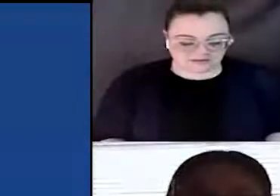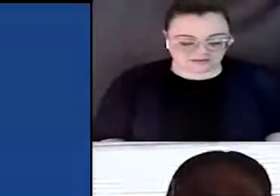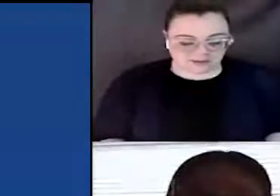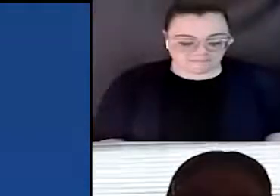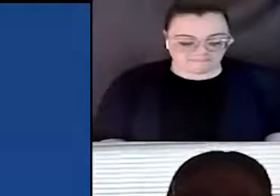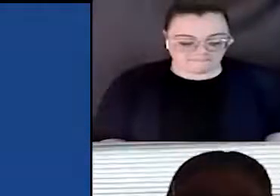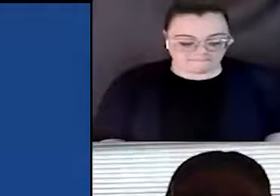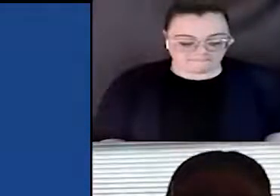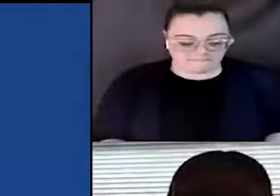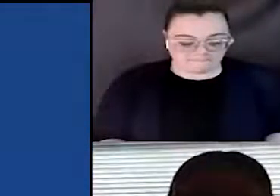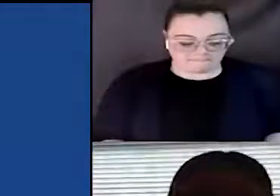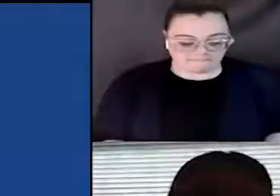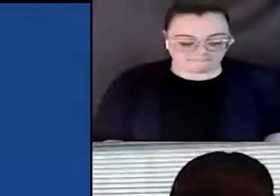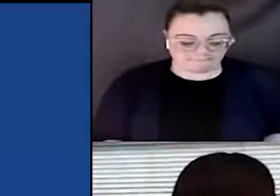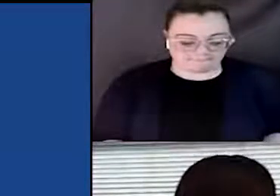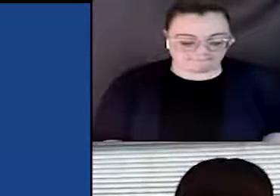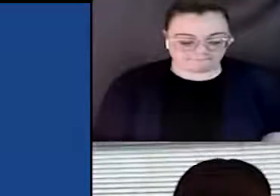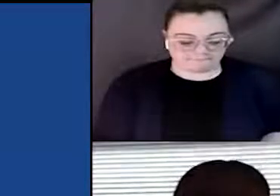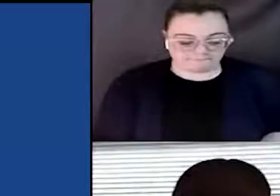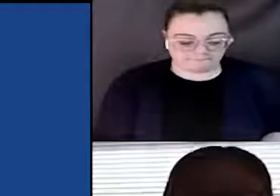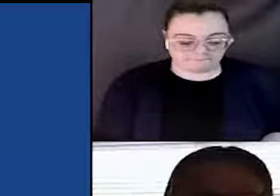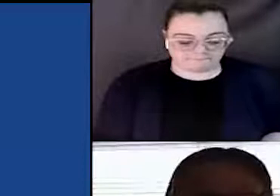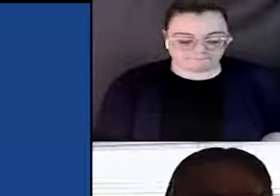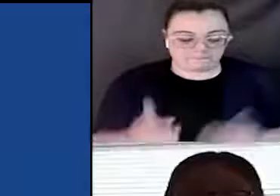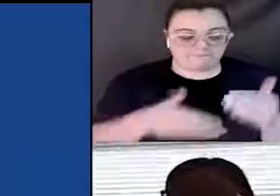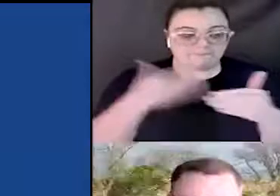so now Sonoma County.